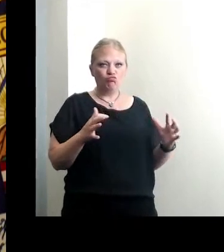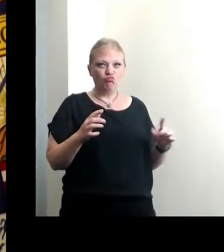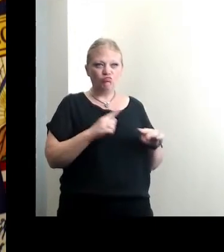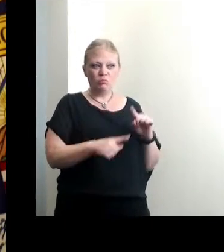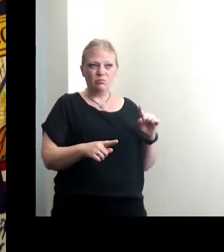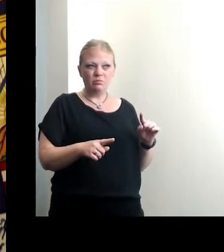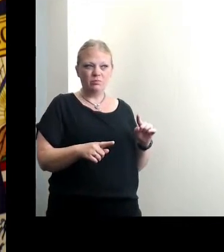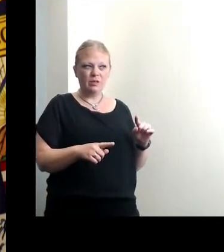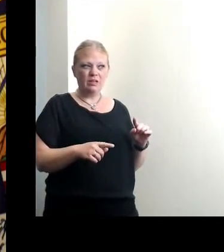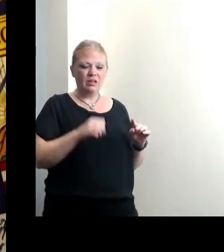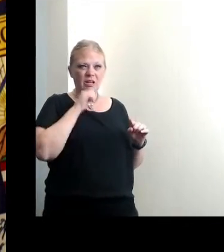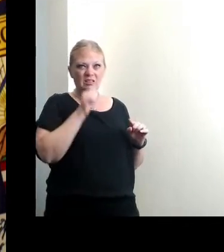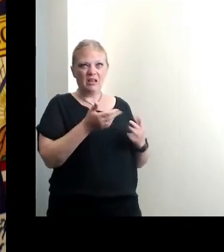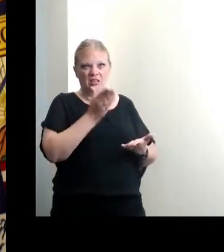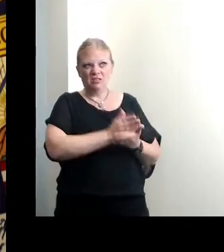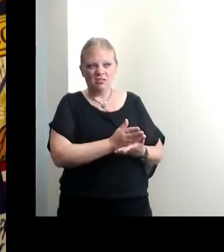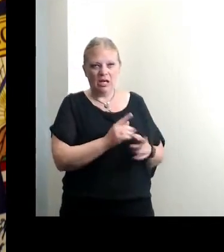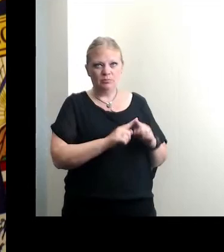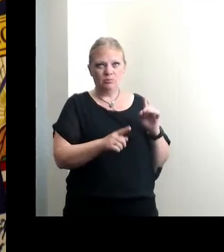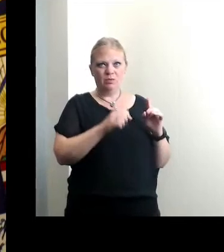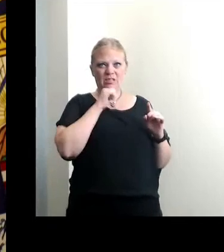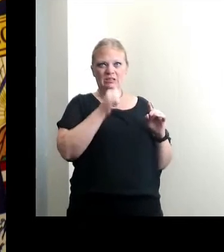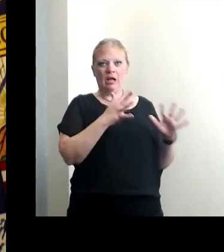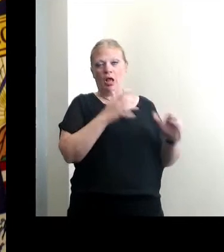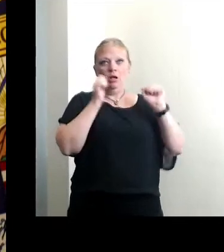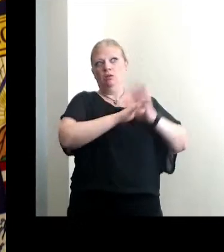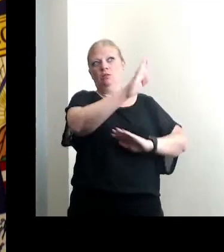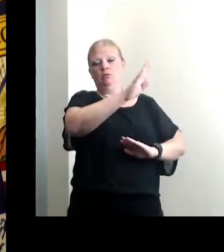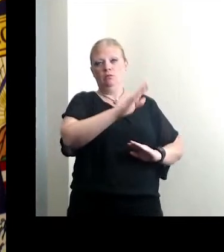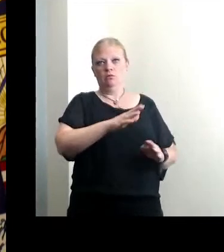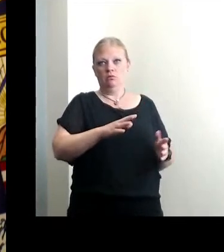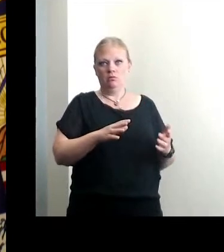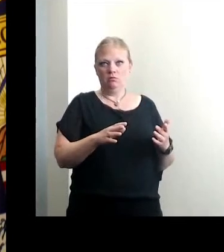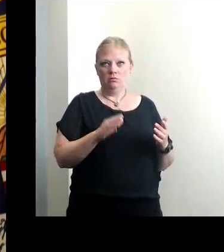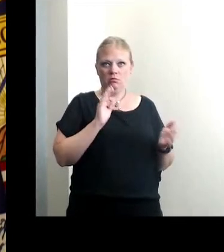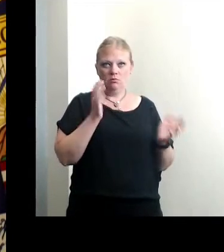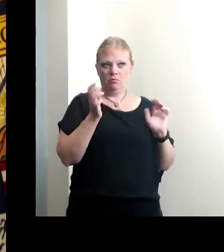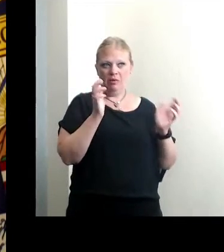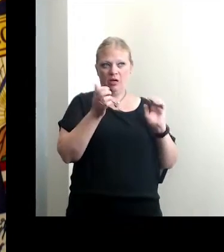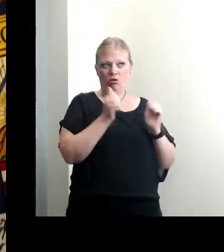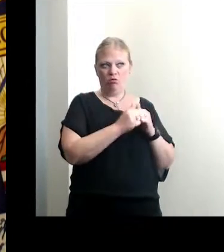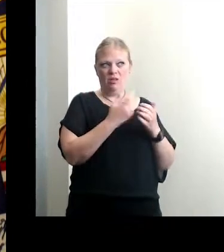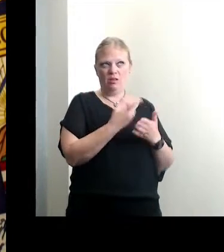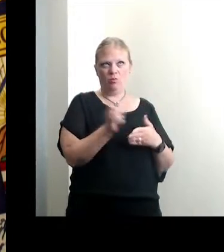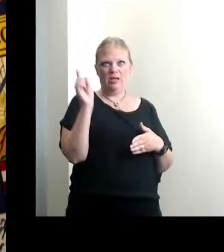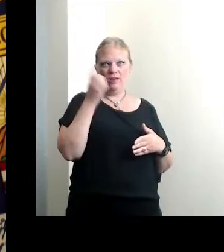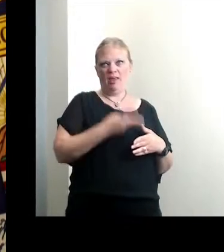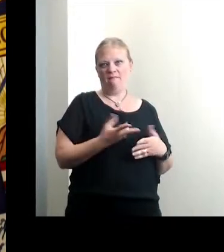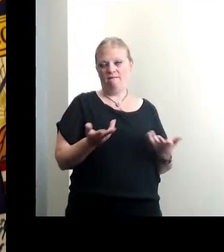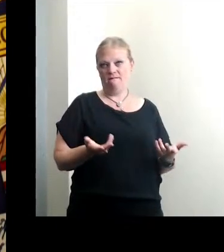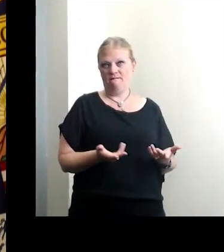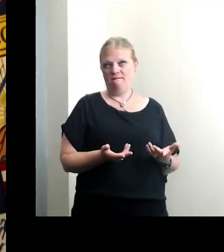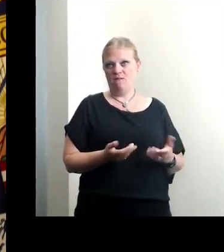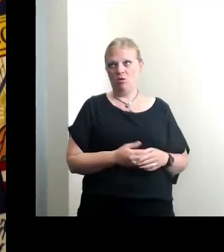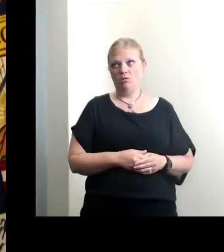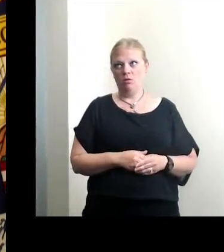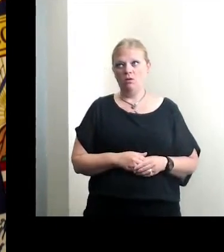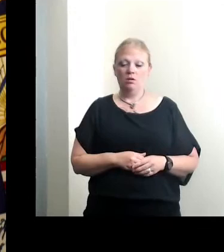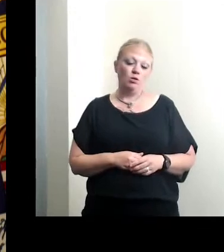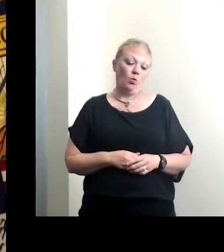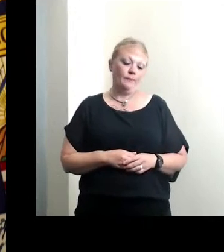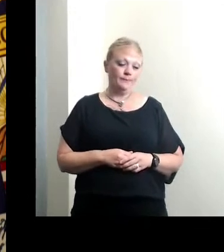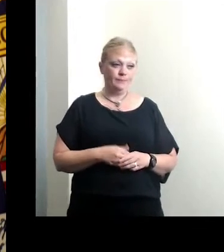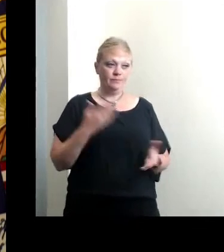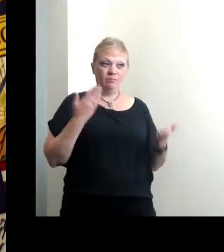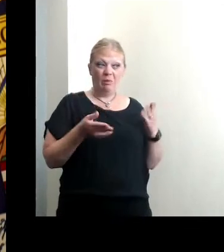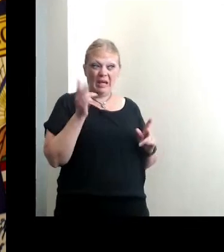not stabilized, but it's not growing at the same rate as it was a week and a half ago, a week ago. So